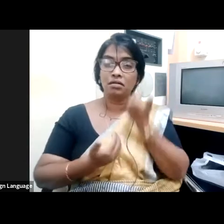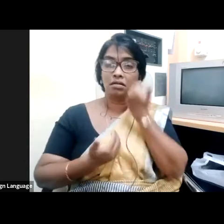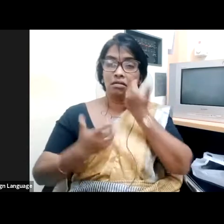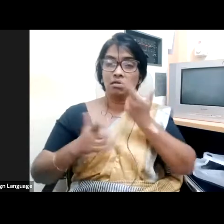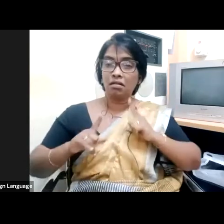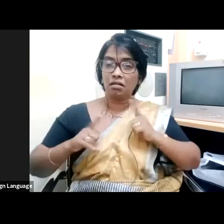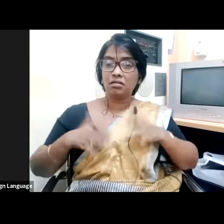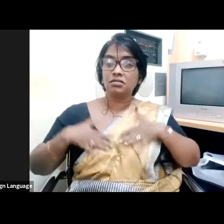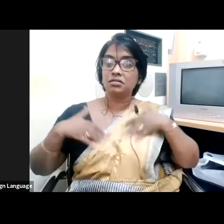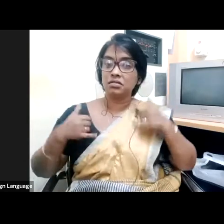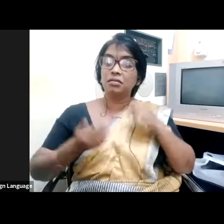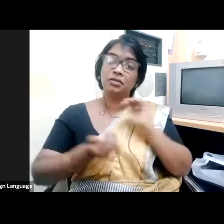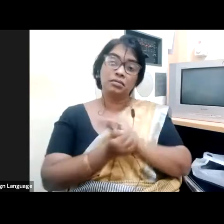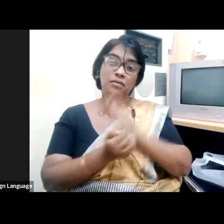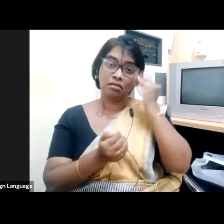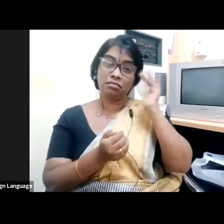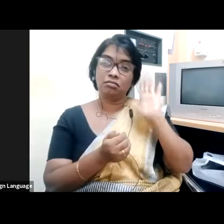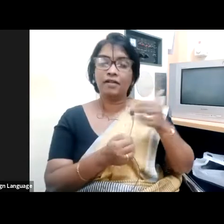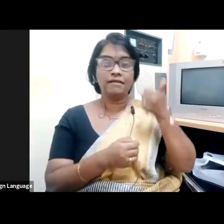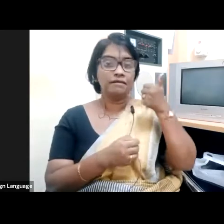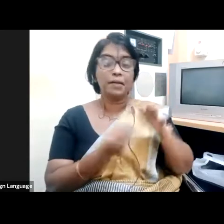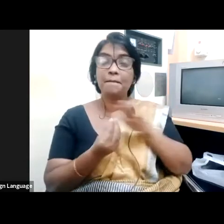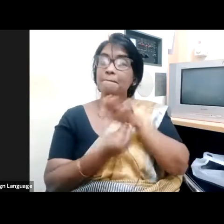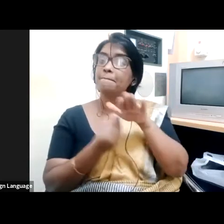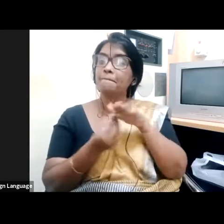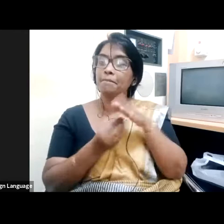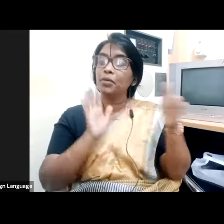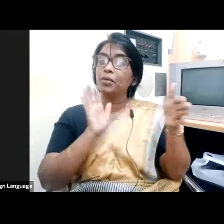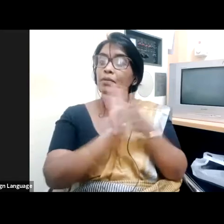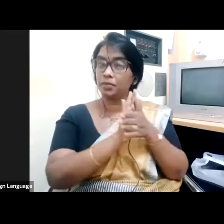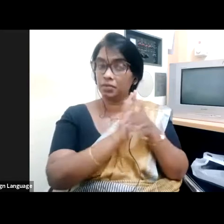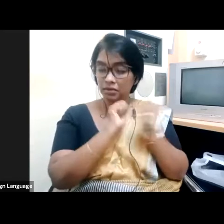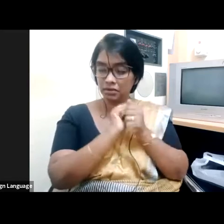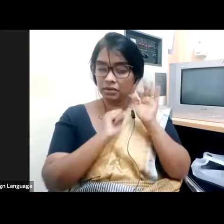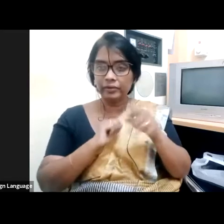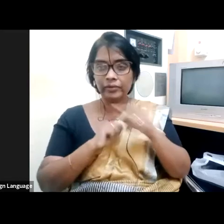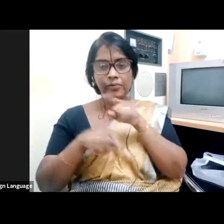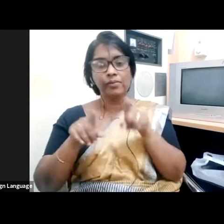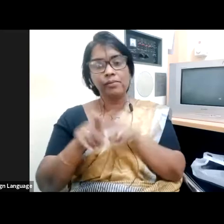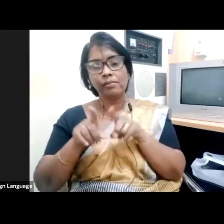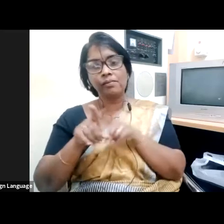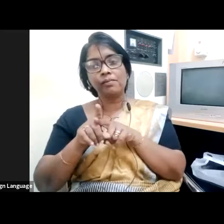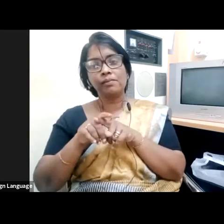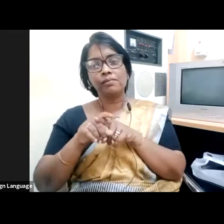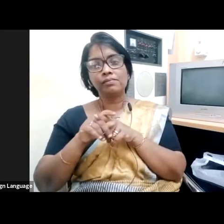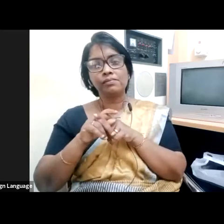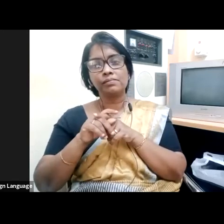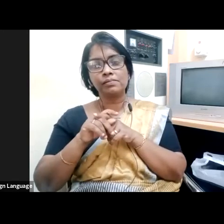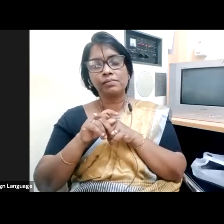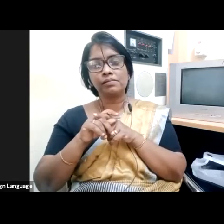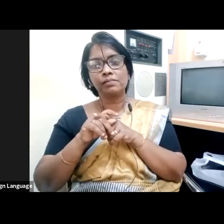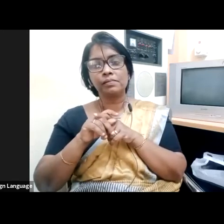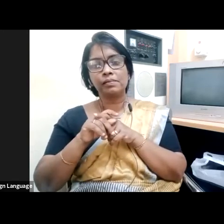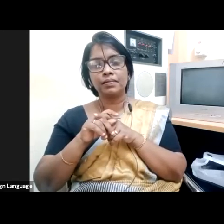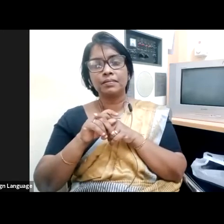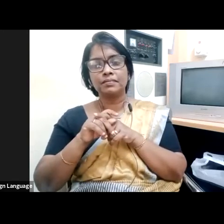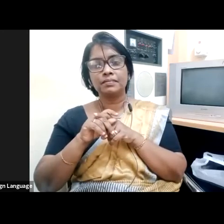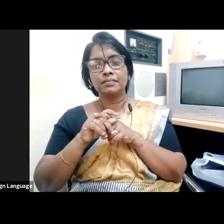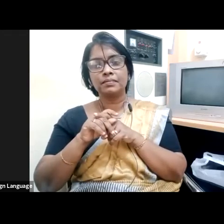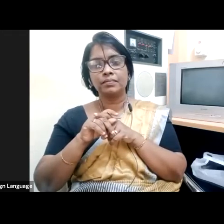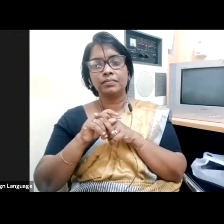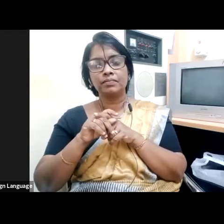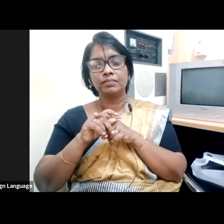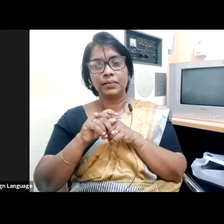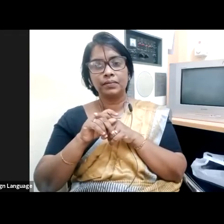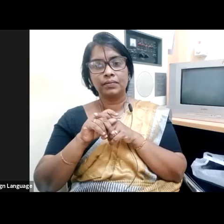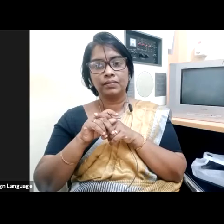environment. Apart from that, women will be more likely than men to develop urinary incontinence problems. That's something that we also